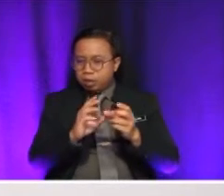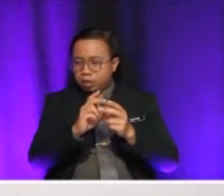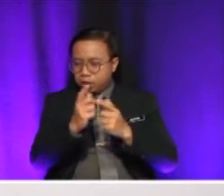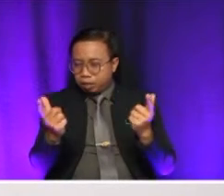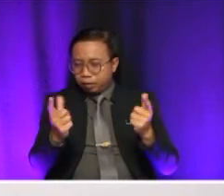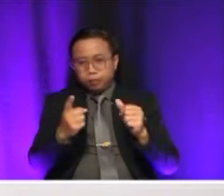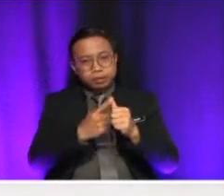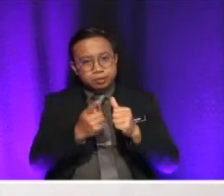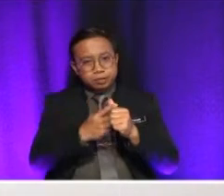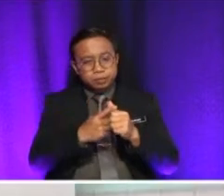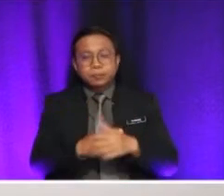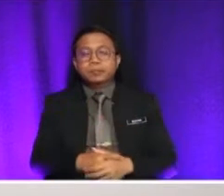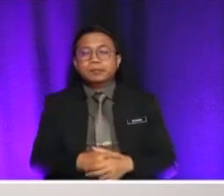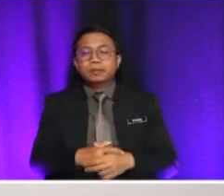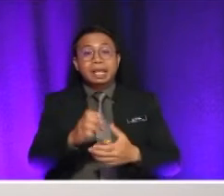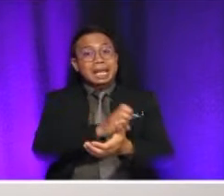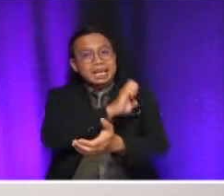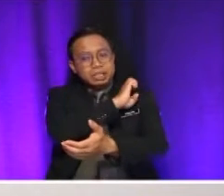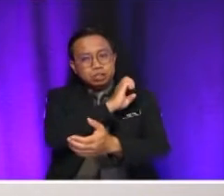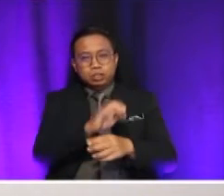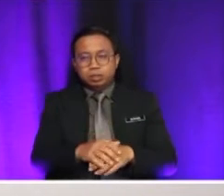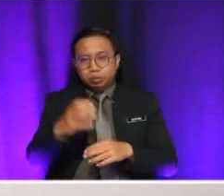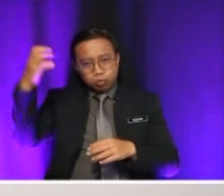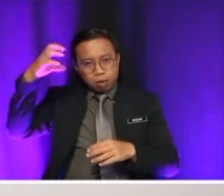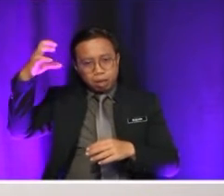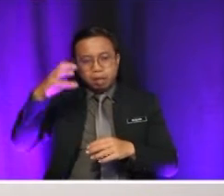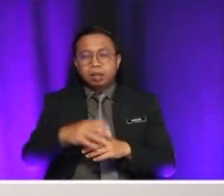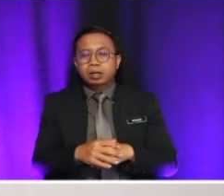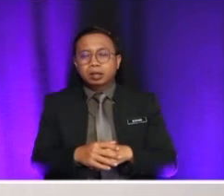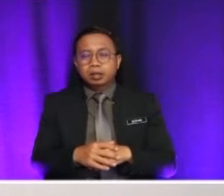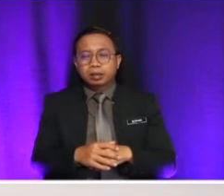first energy, which is solar energy. So the